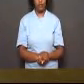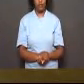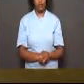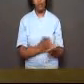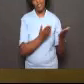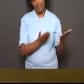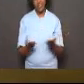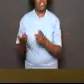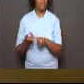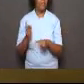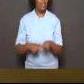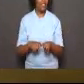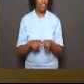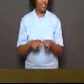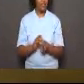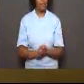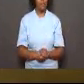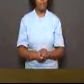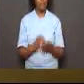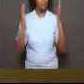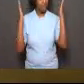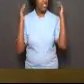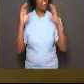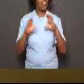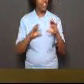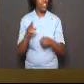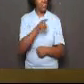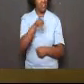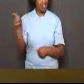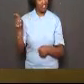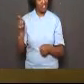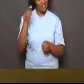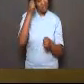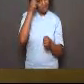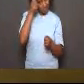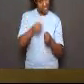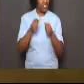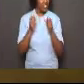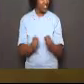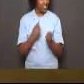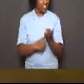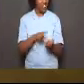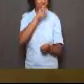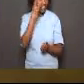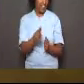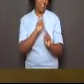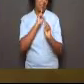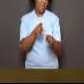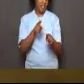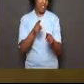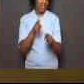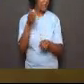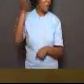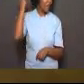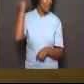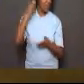Welcome back. I hope you were able to remember the answer to this question from our